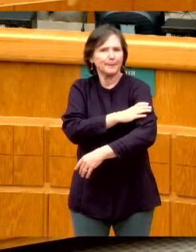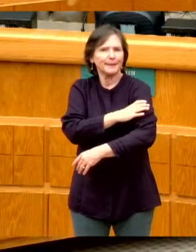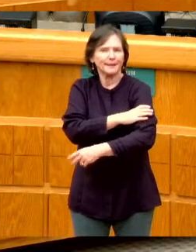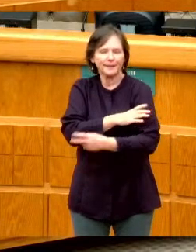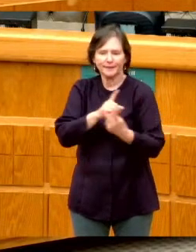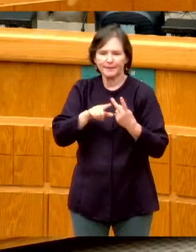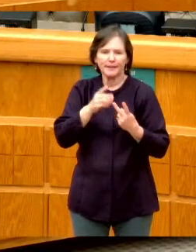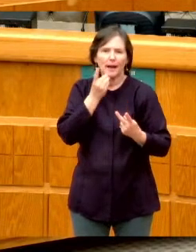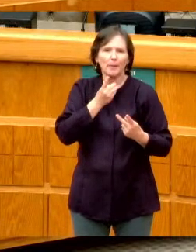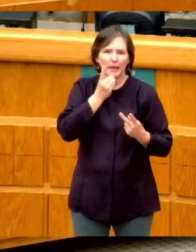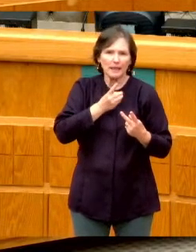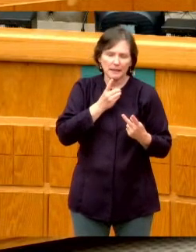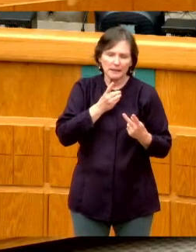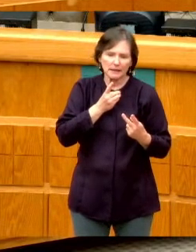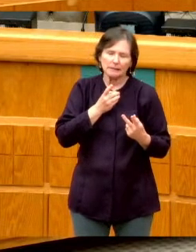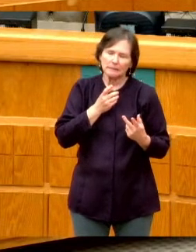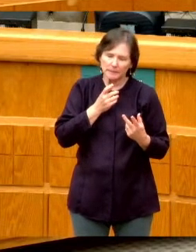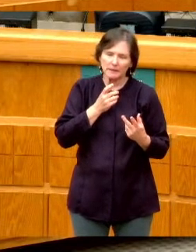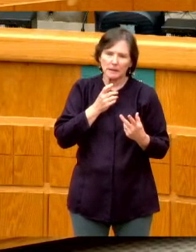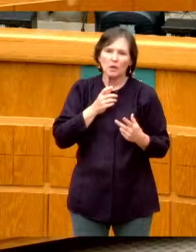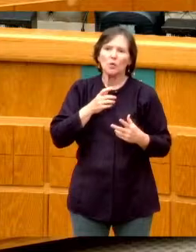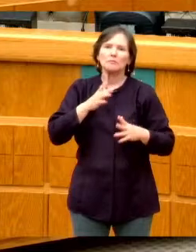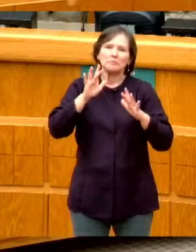person to COVID-19.